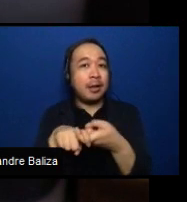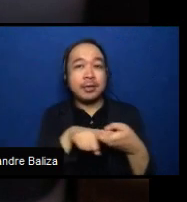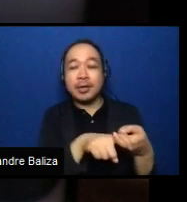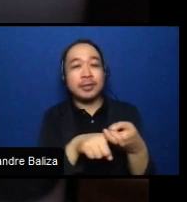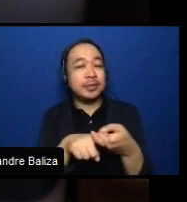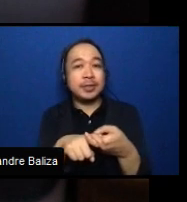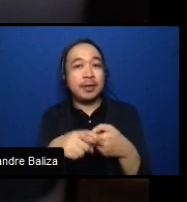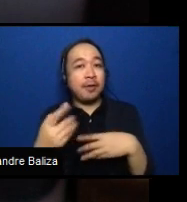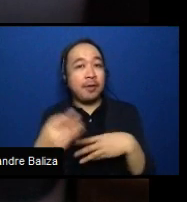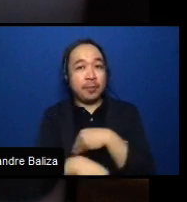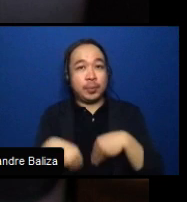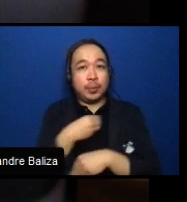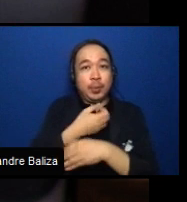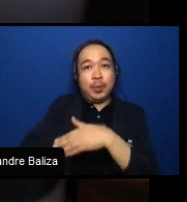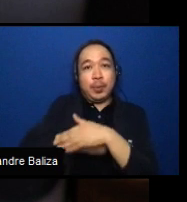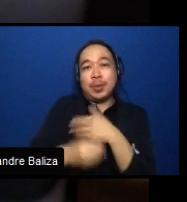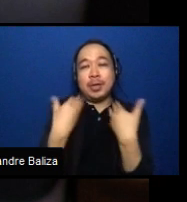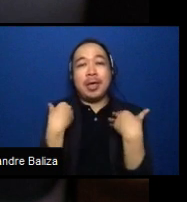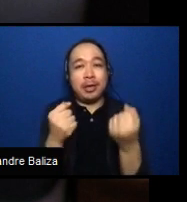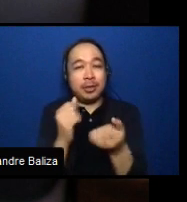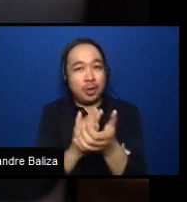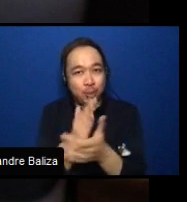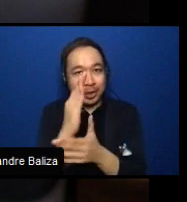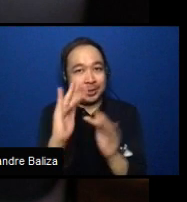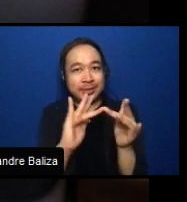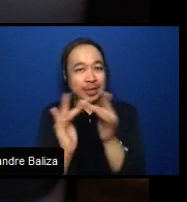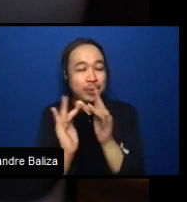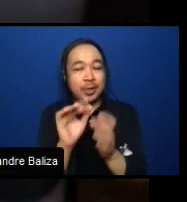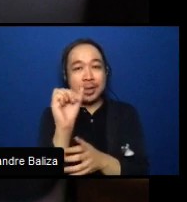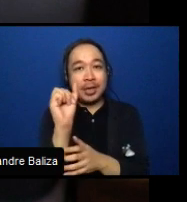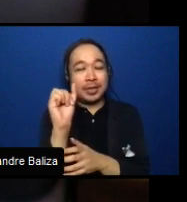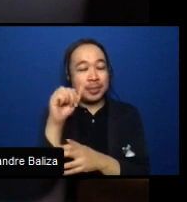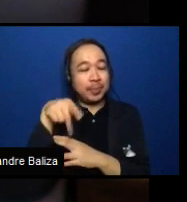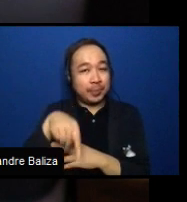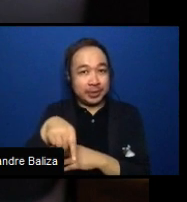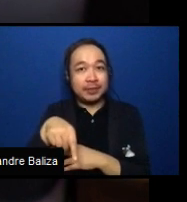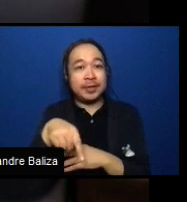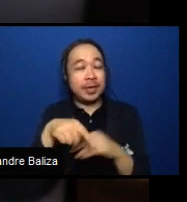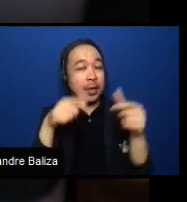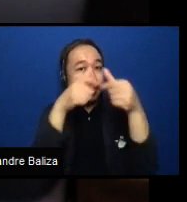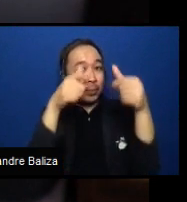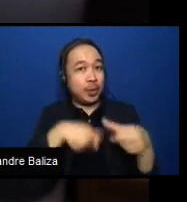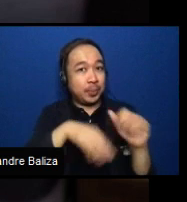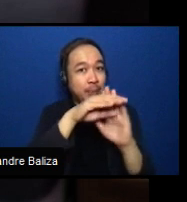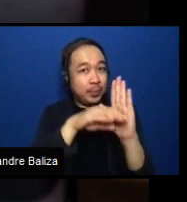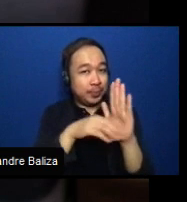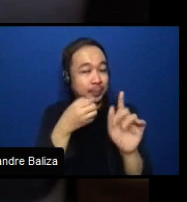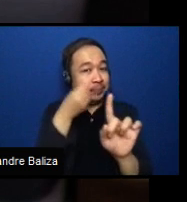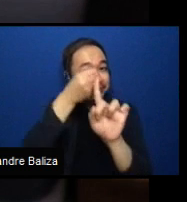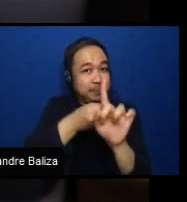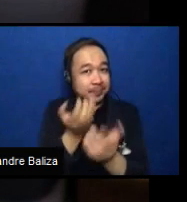Rights Network. The Asia Pacific Indicator Framework is being endorsed by member states at an unparalleled